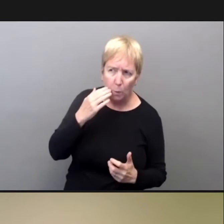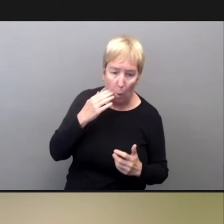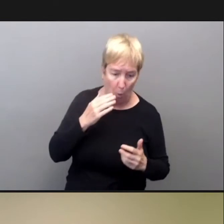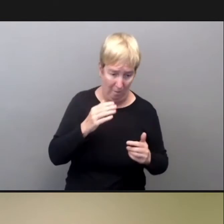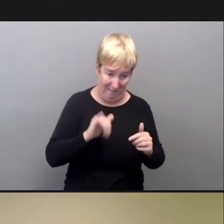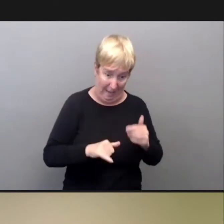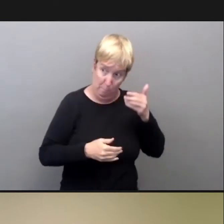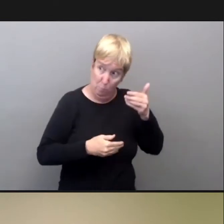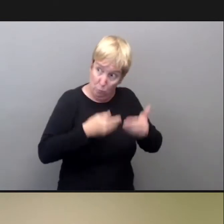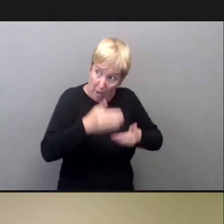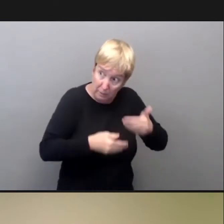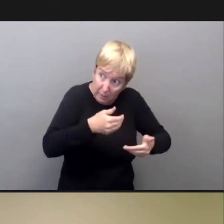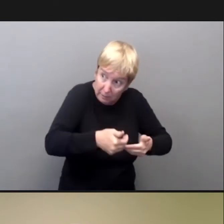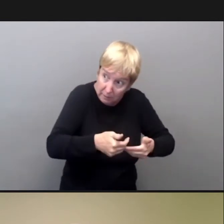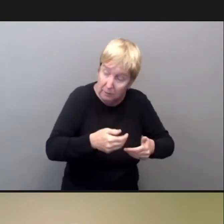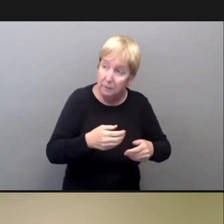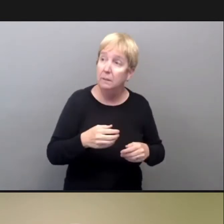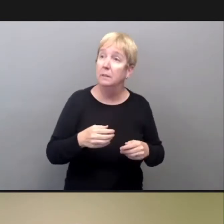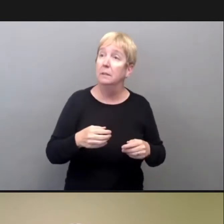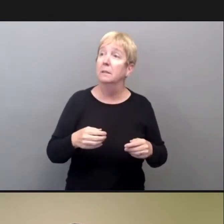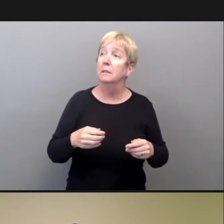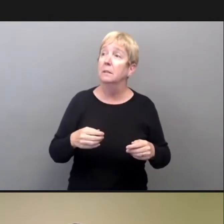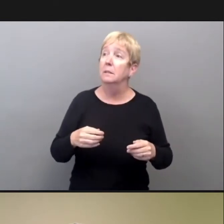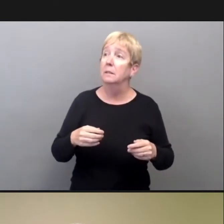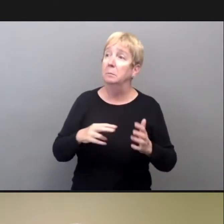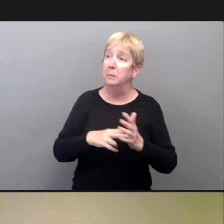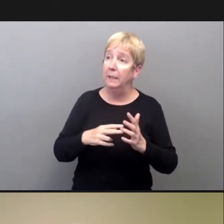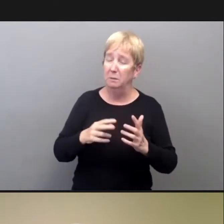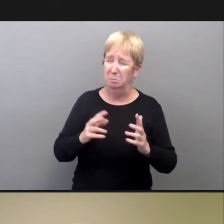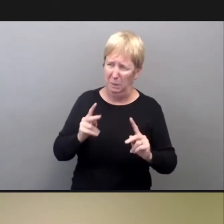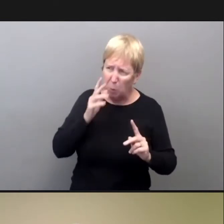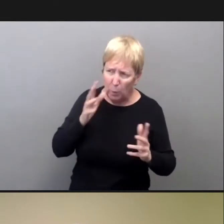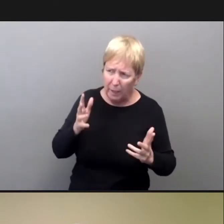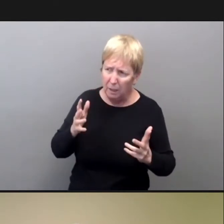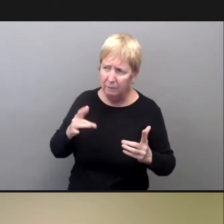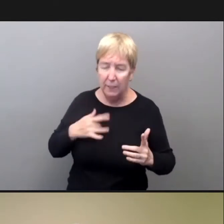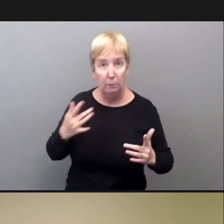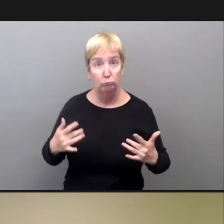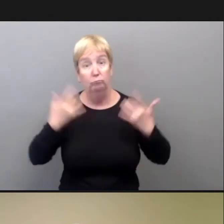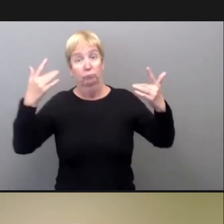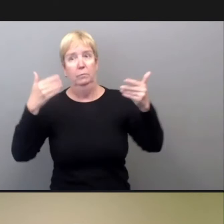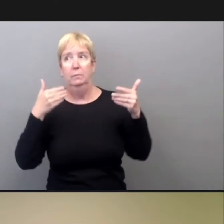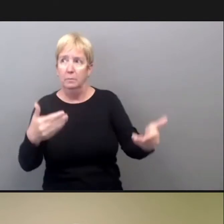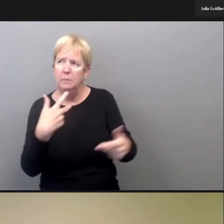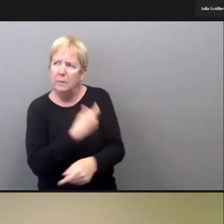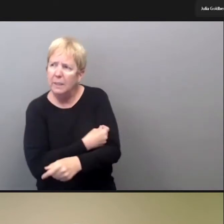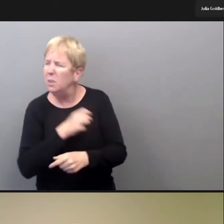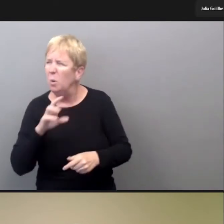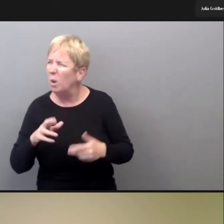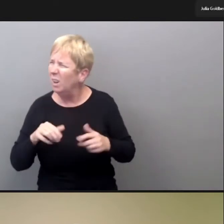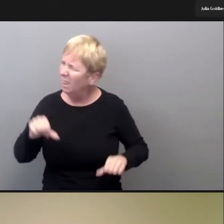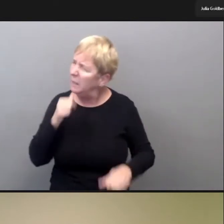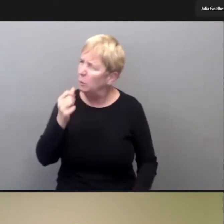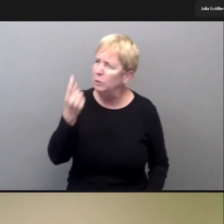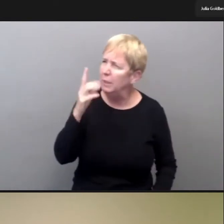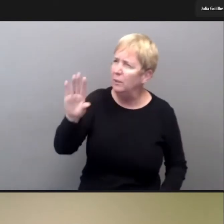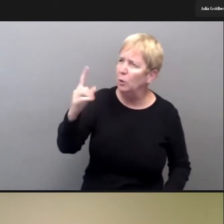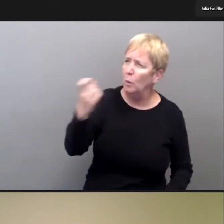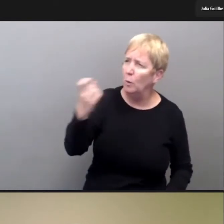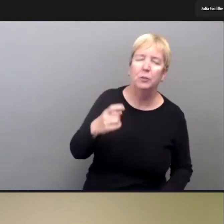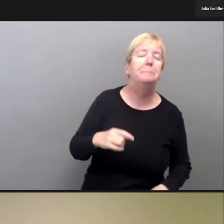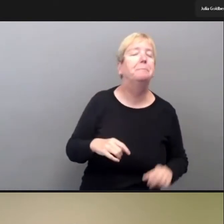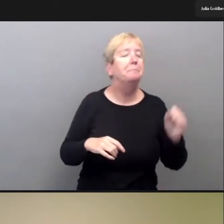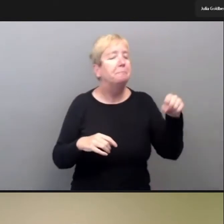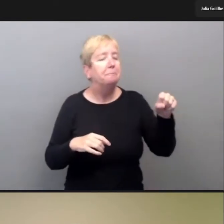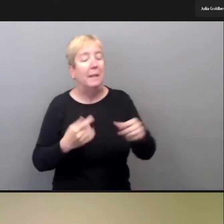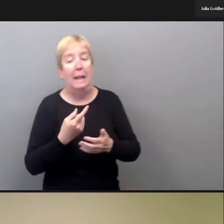would cause people to want to get vaccinated, or I'm sorry, can you clarify that question? Sure. The last time I looked, the number